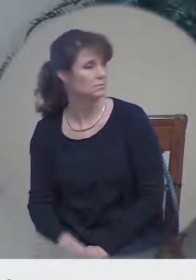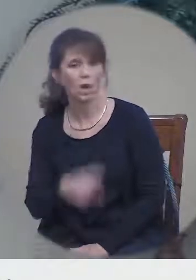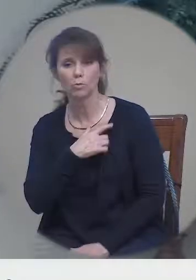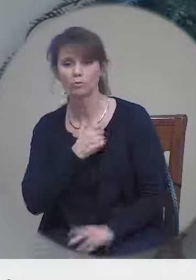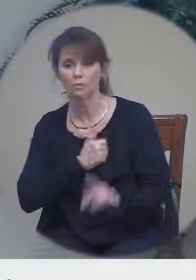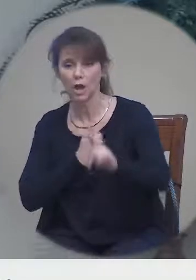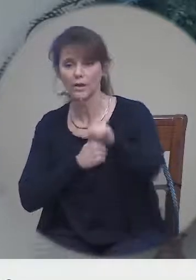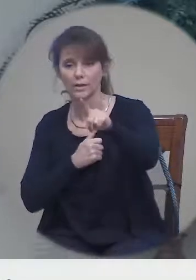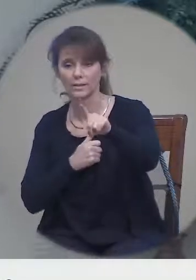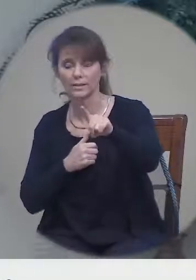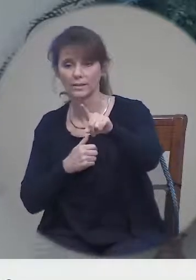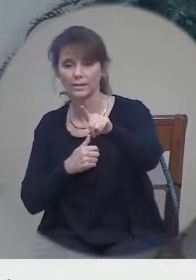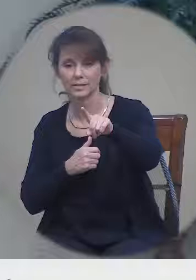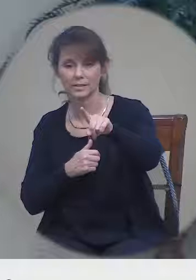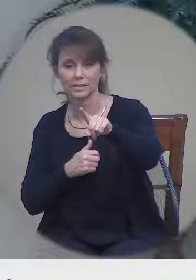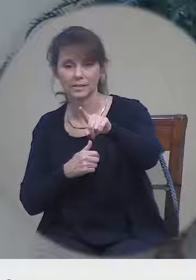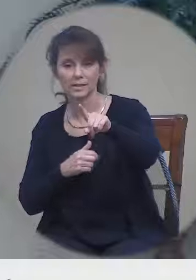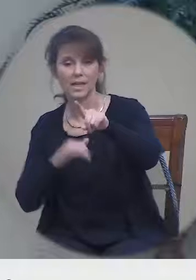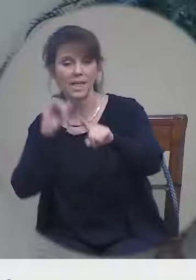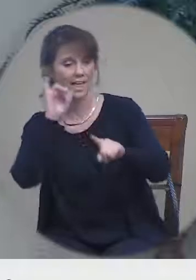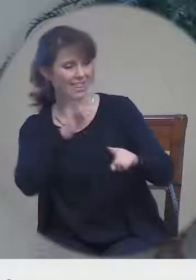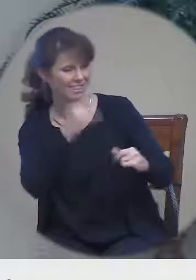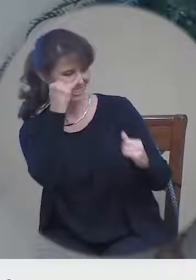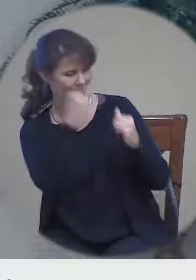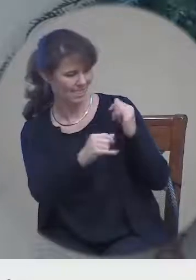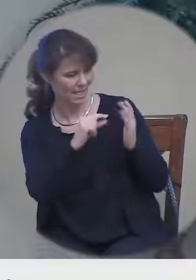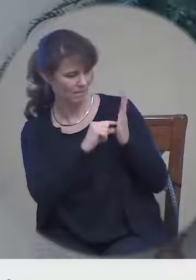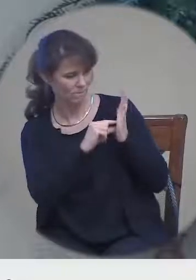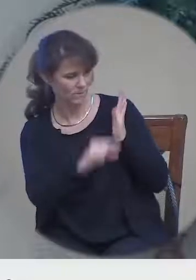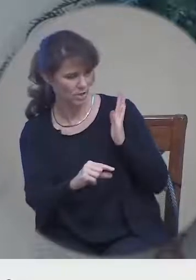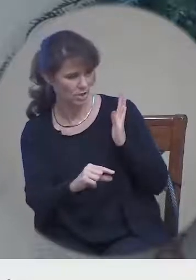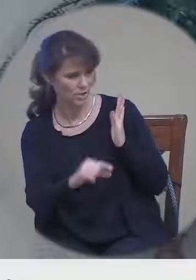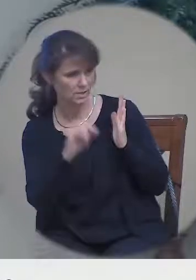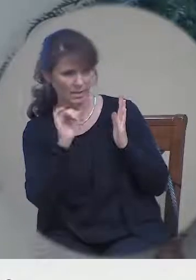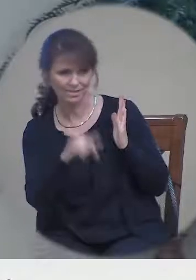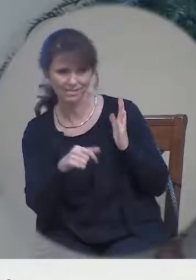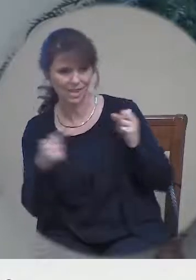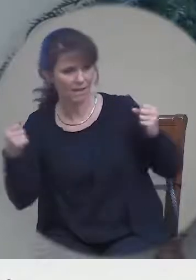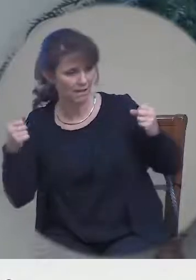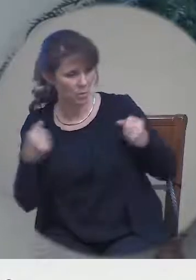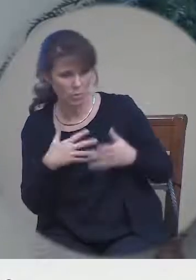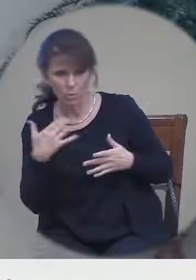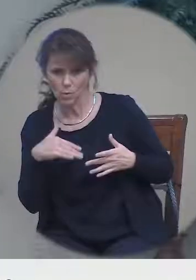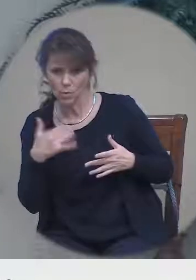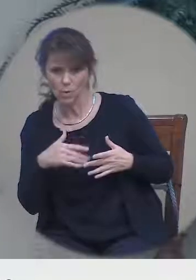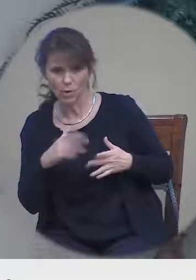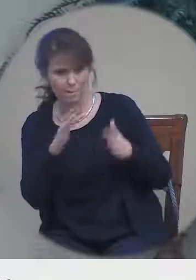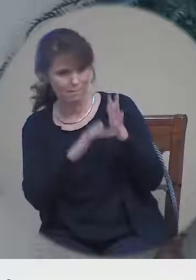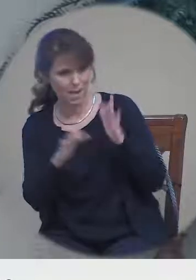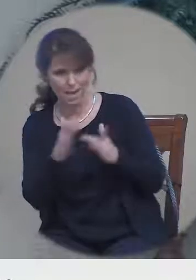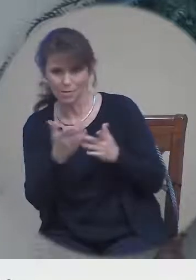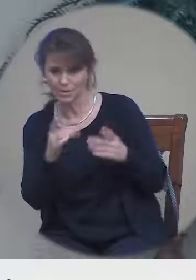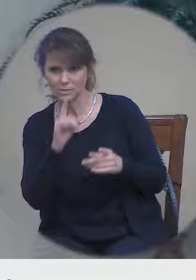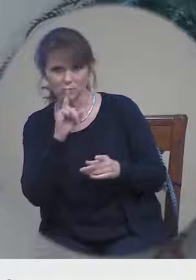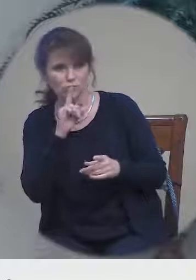sorry. Go ahead. That last verse is one of the serious verses in the Bible. You better know